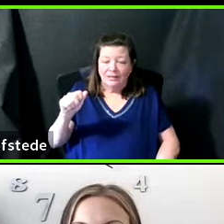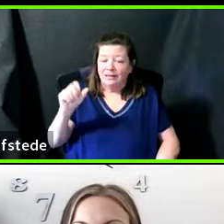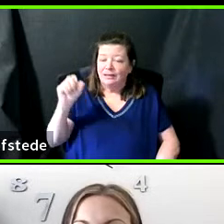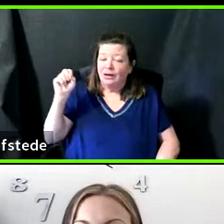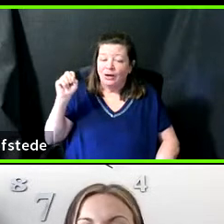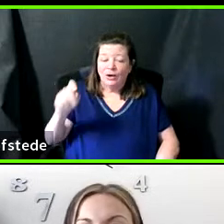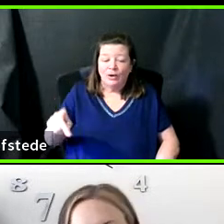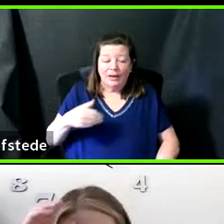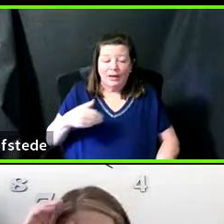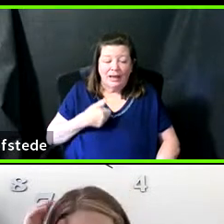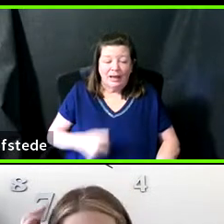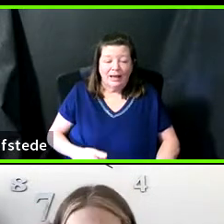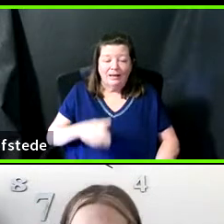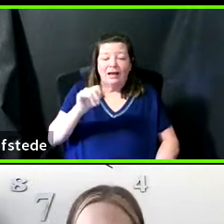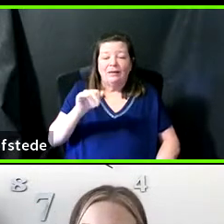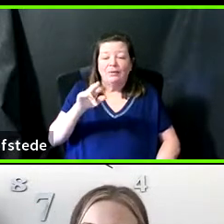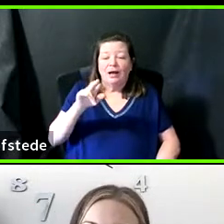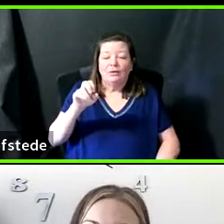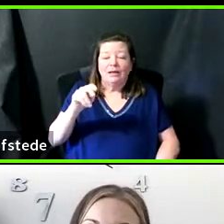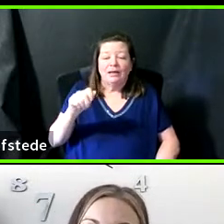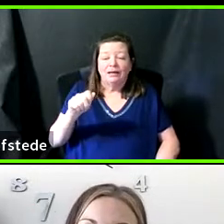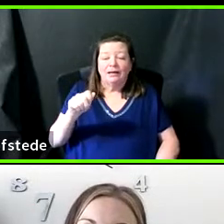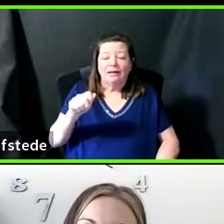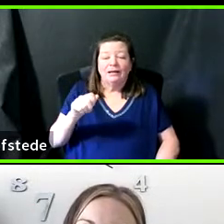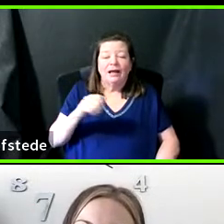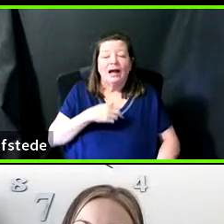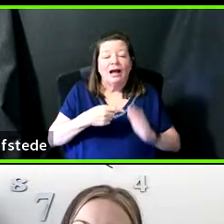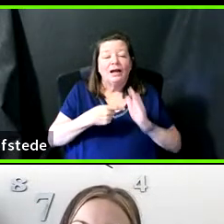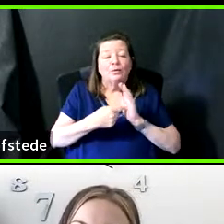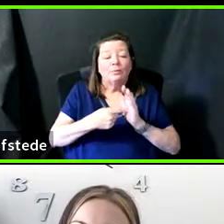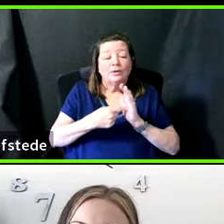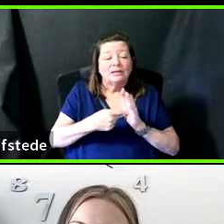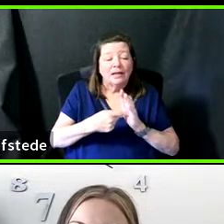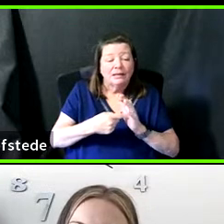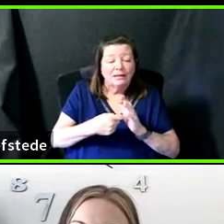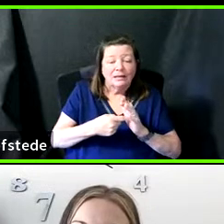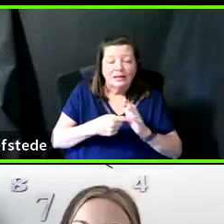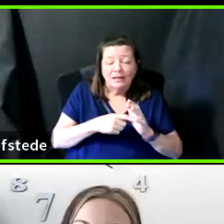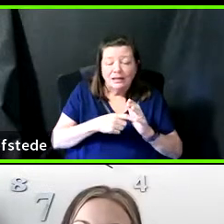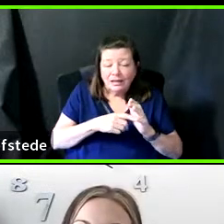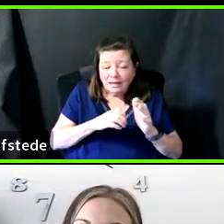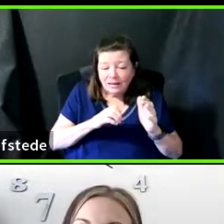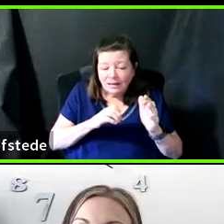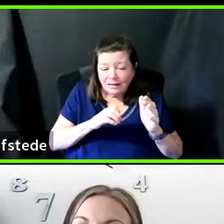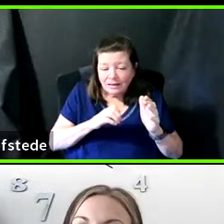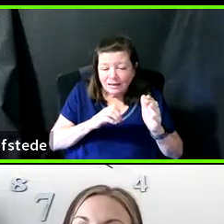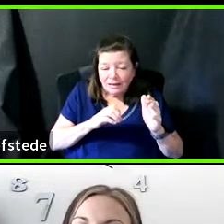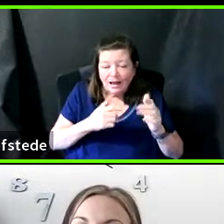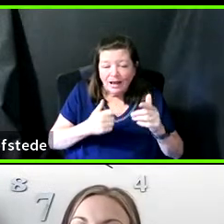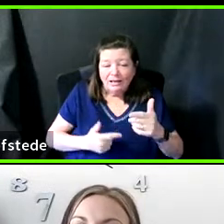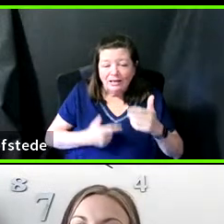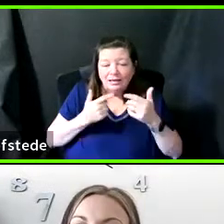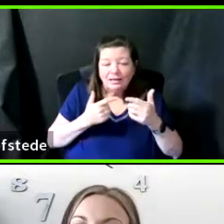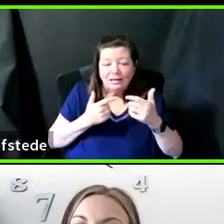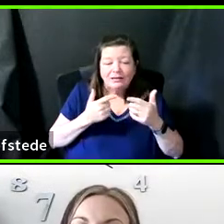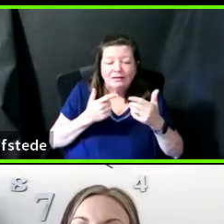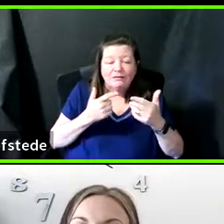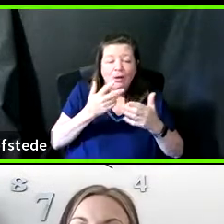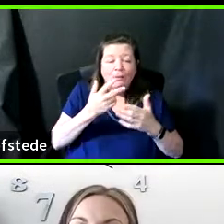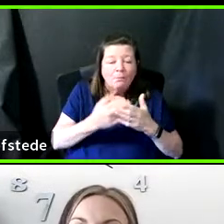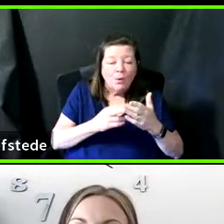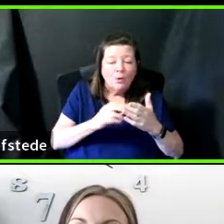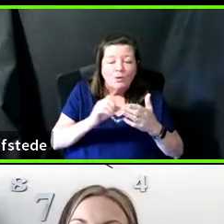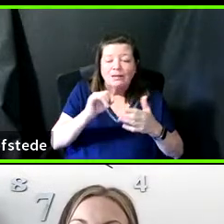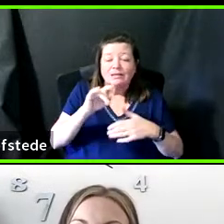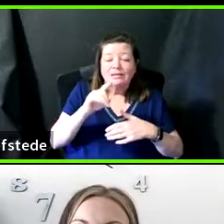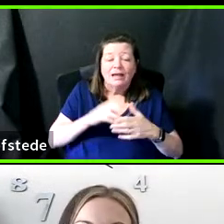Okay, I'm Irina Phillips, and I represent East European Coalition, and we live on both sides of the bridge